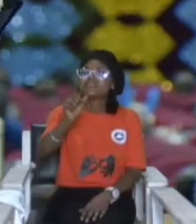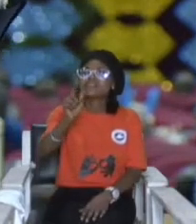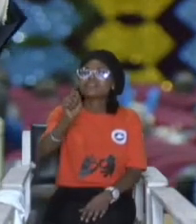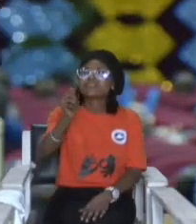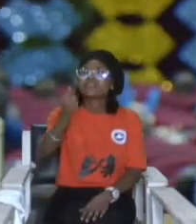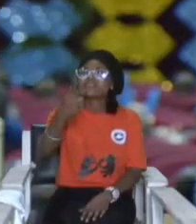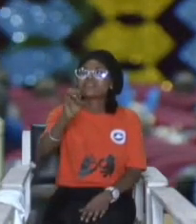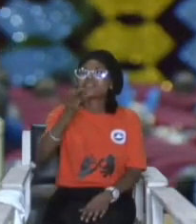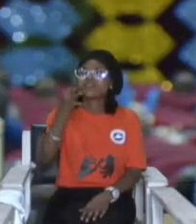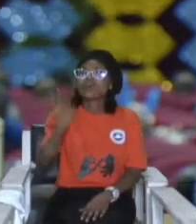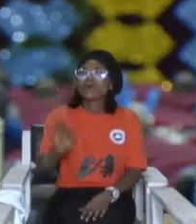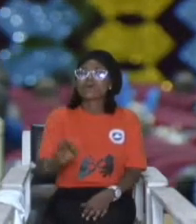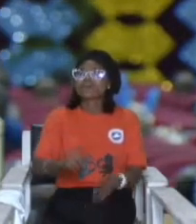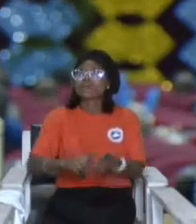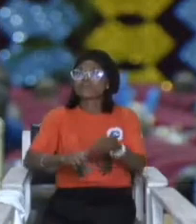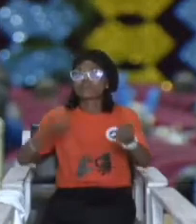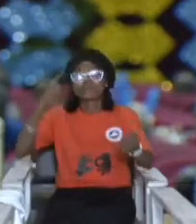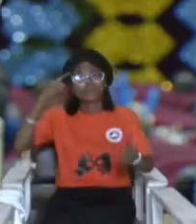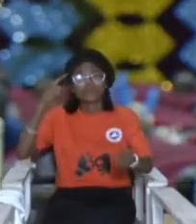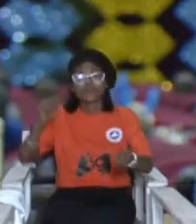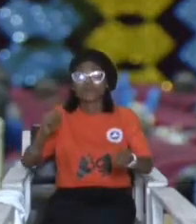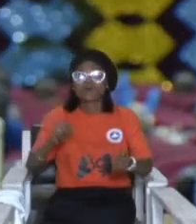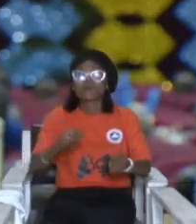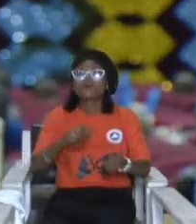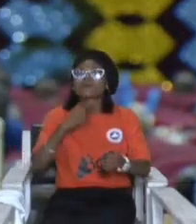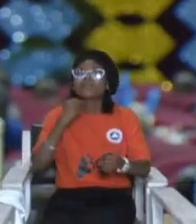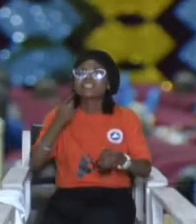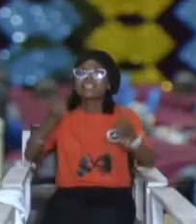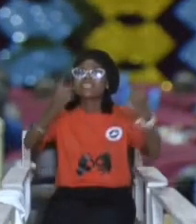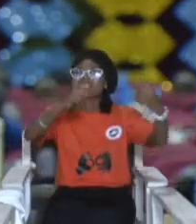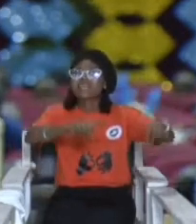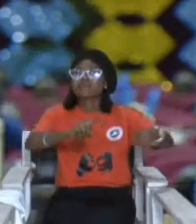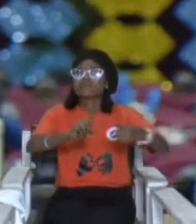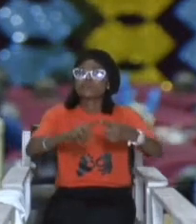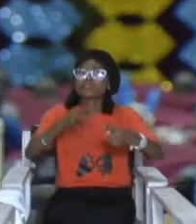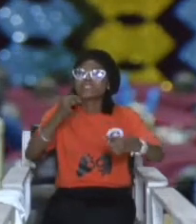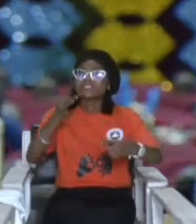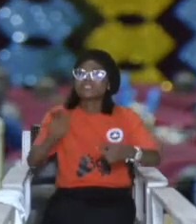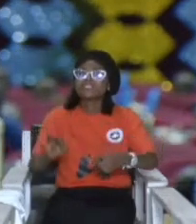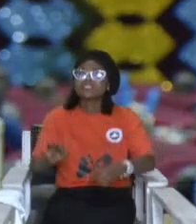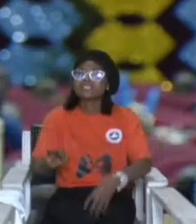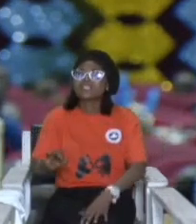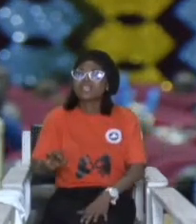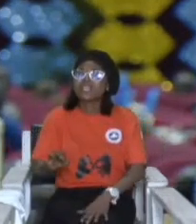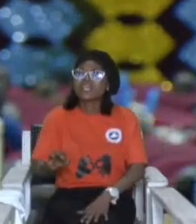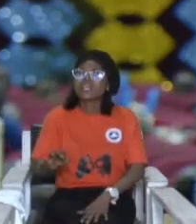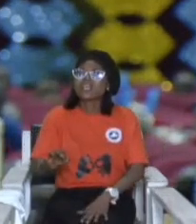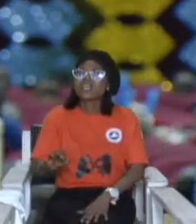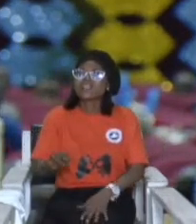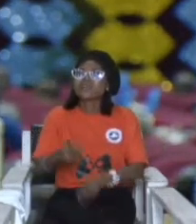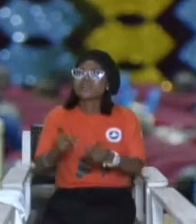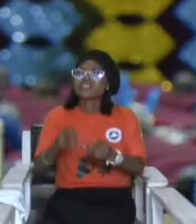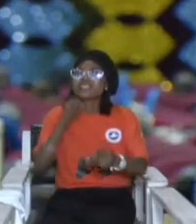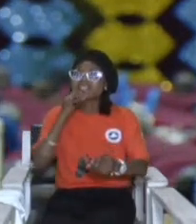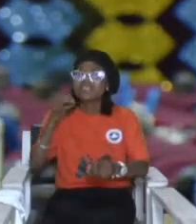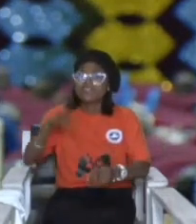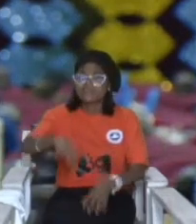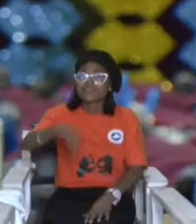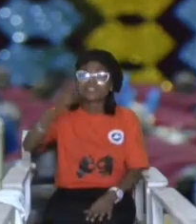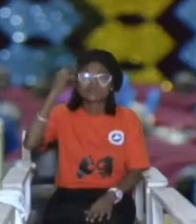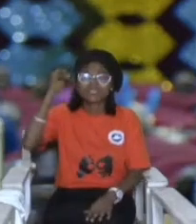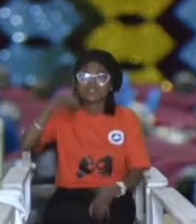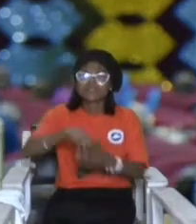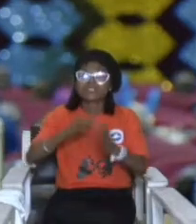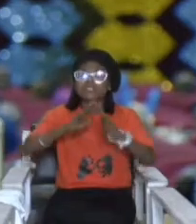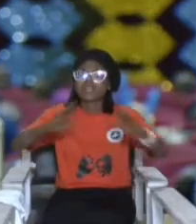Moses ran away. He came to the wilderness. He found himself in the house